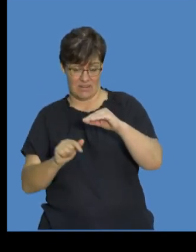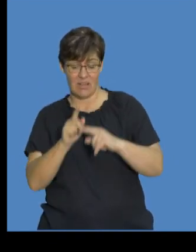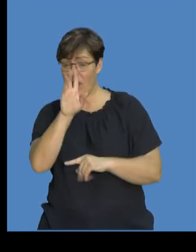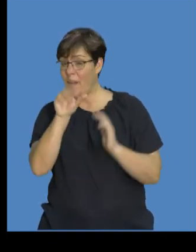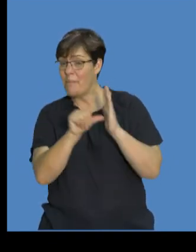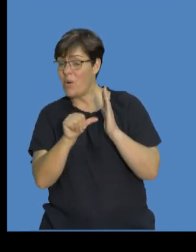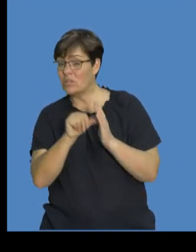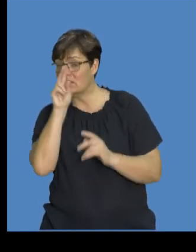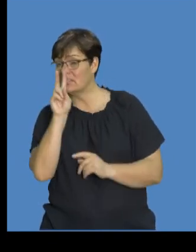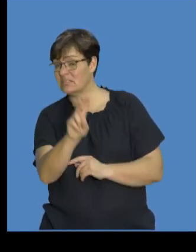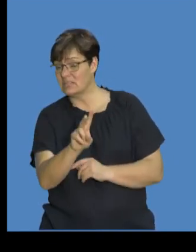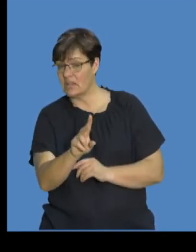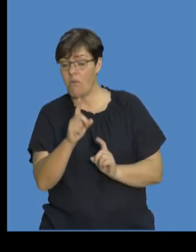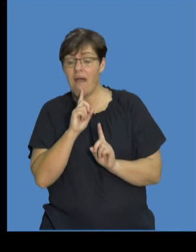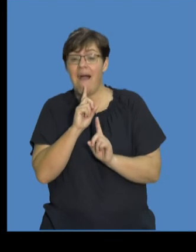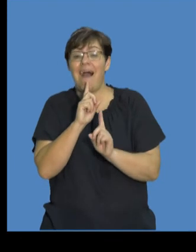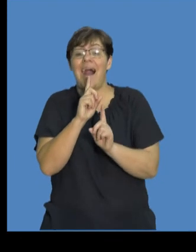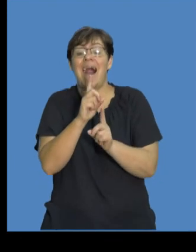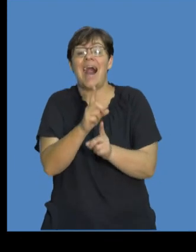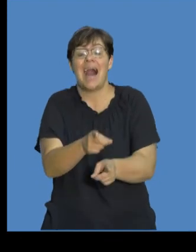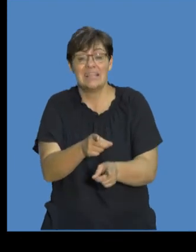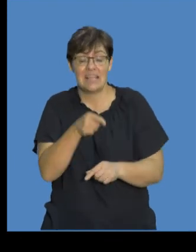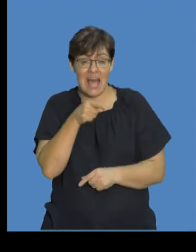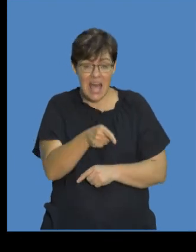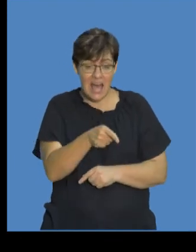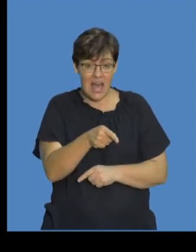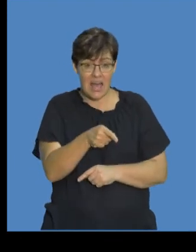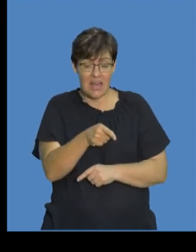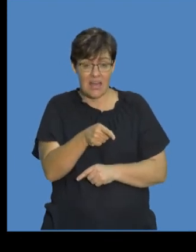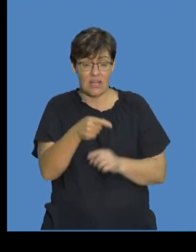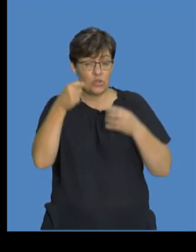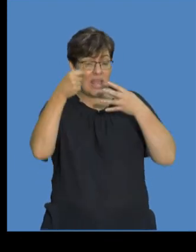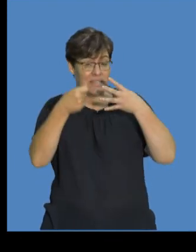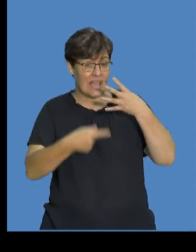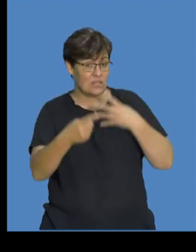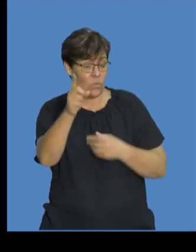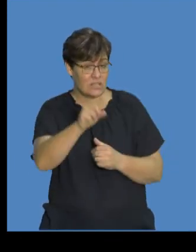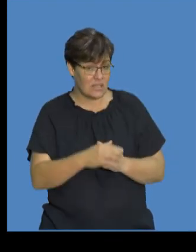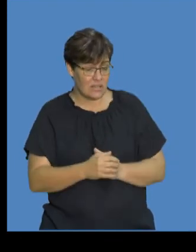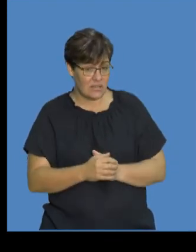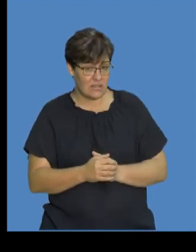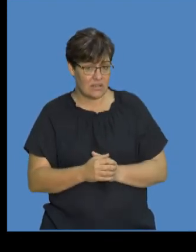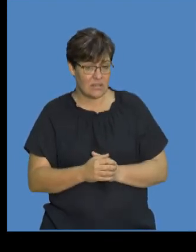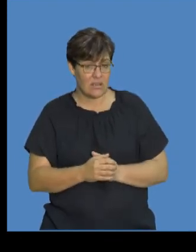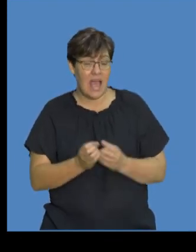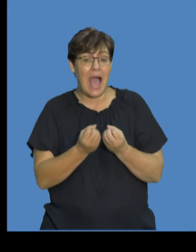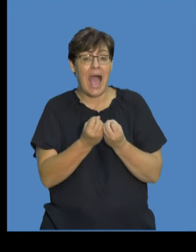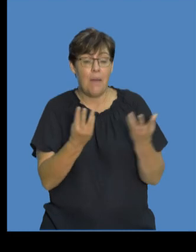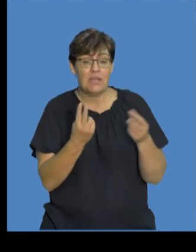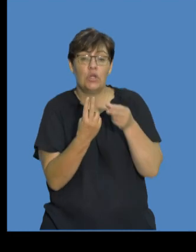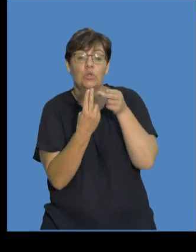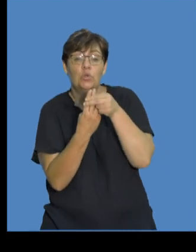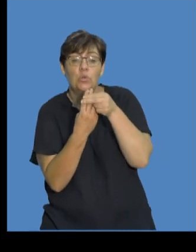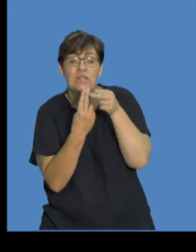something very, very important here. Your answer to this indicator will be